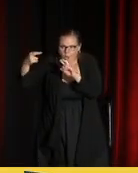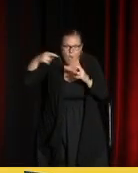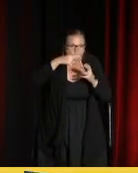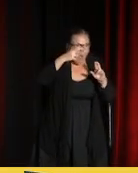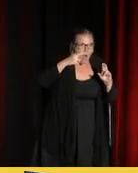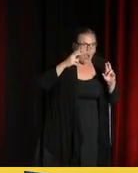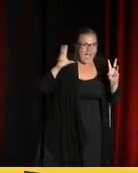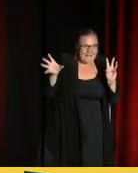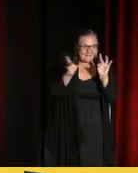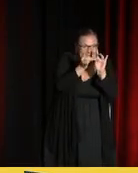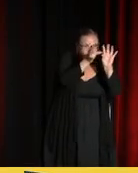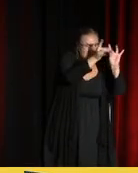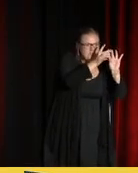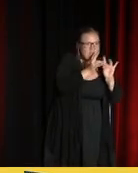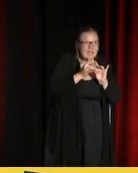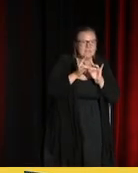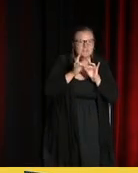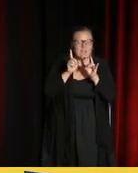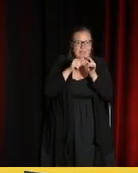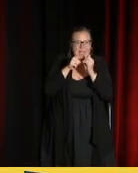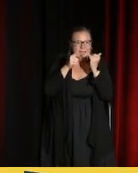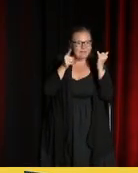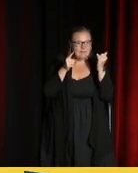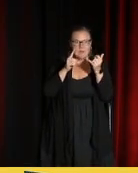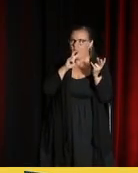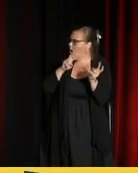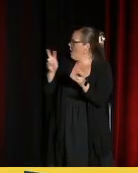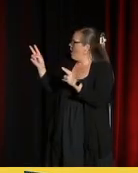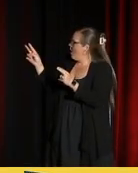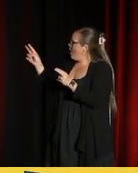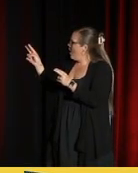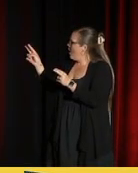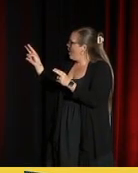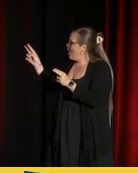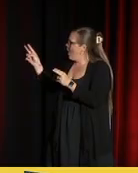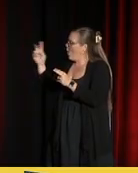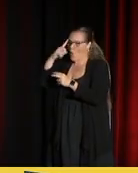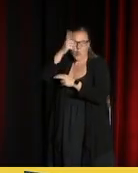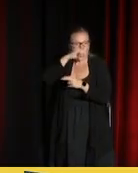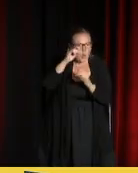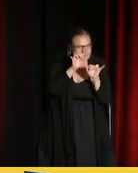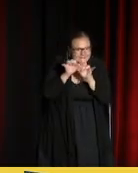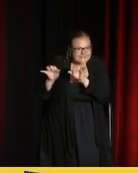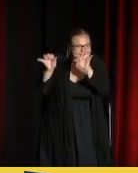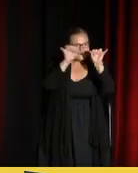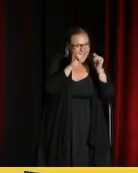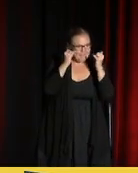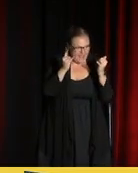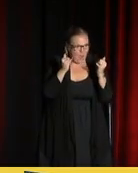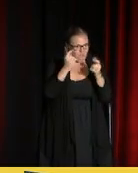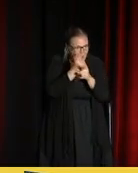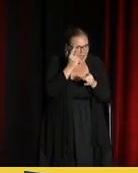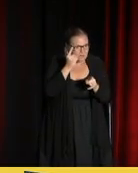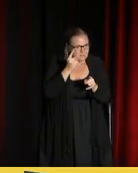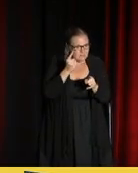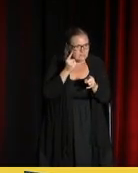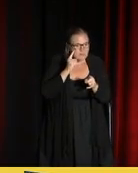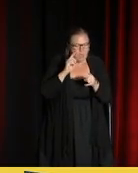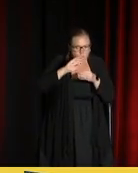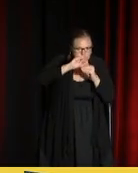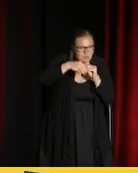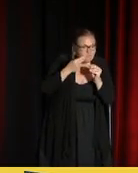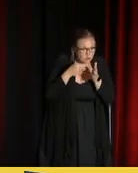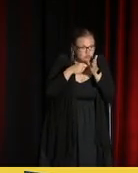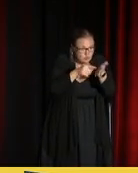ends just look identical. Because if I were to walk in the room right now and just show